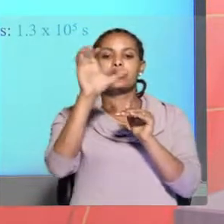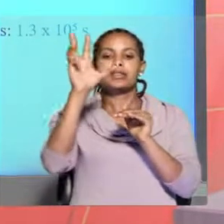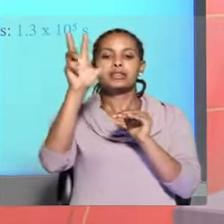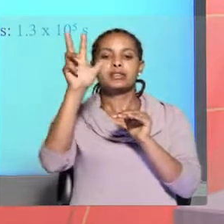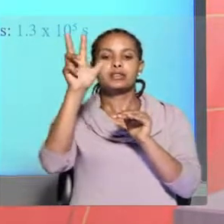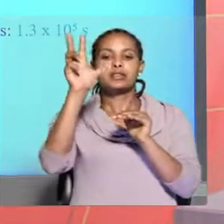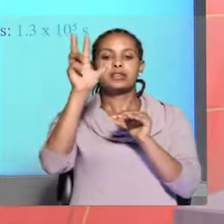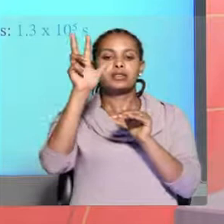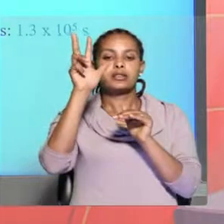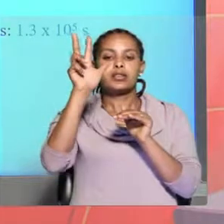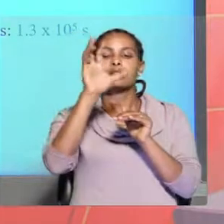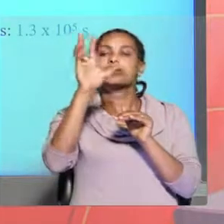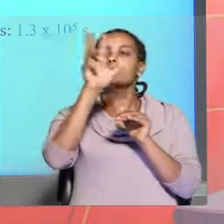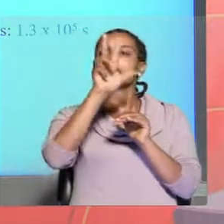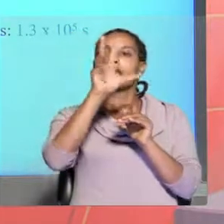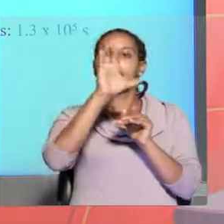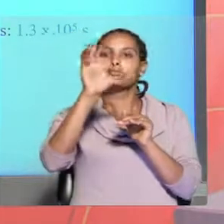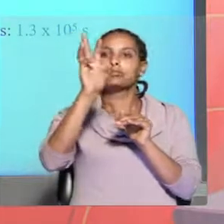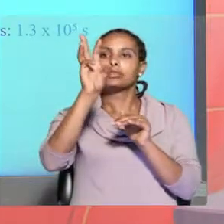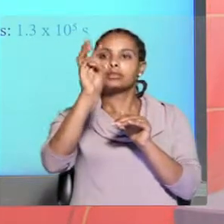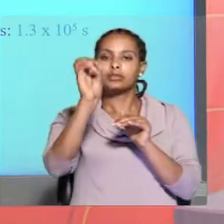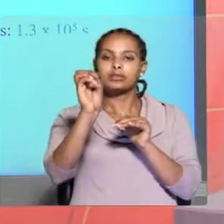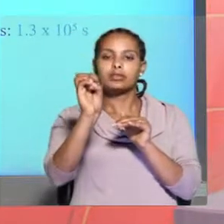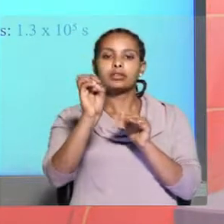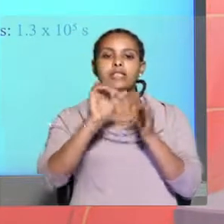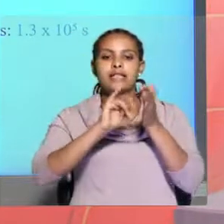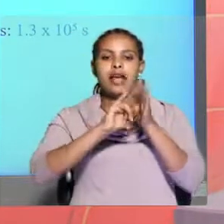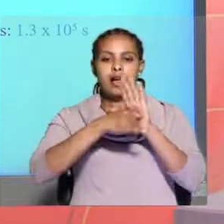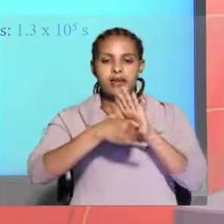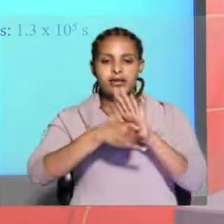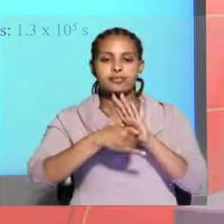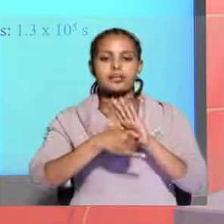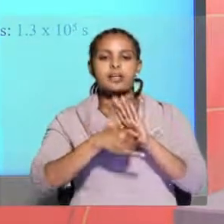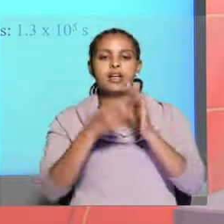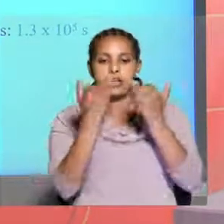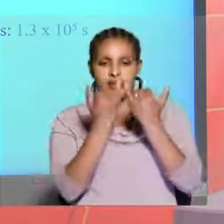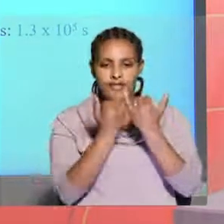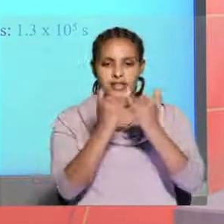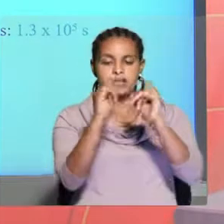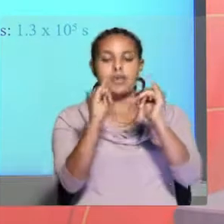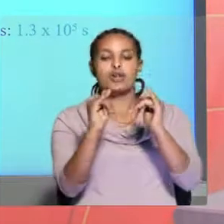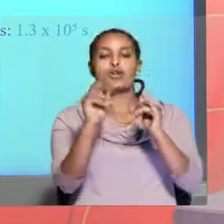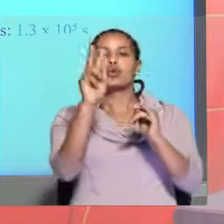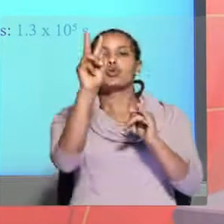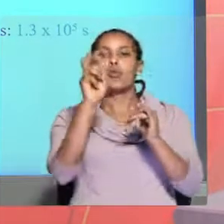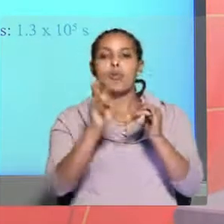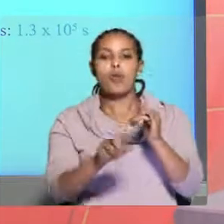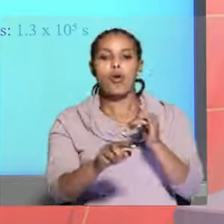3,600 seconds. Therefore, 4 times 3,600 seconds divided by